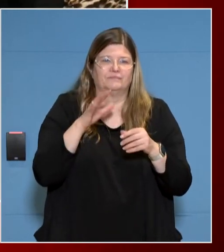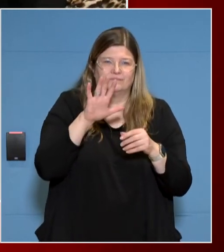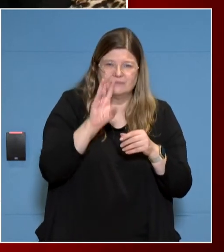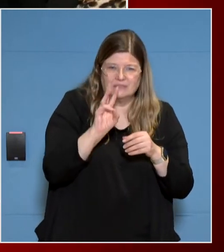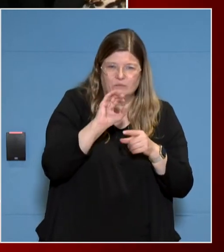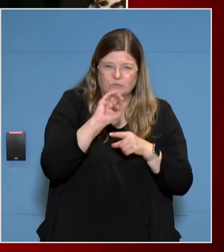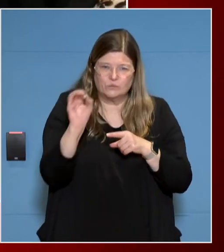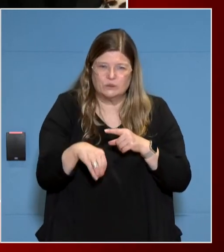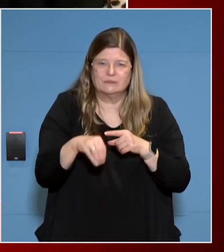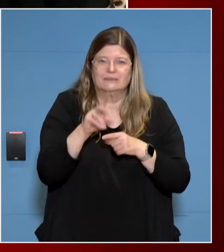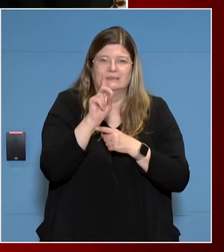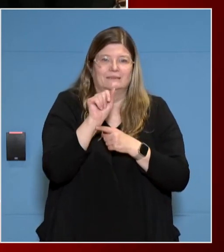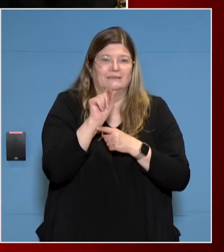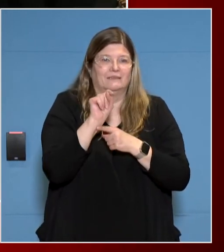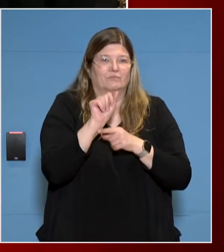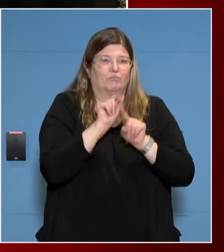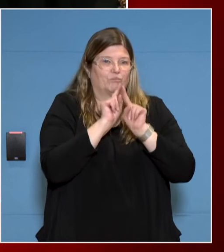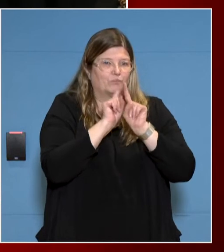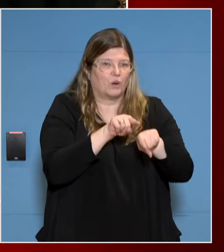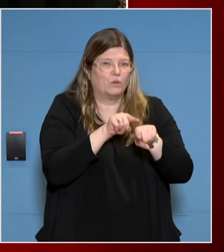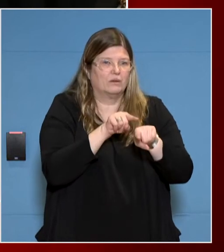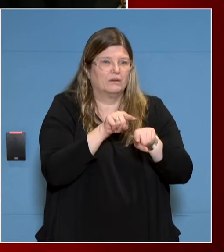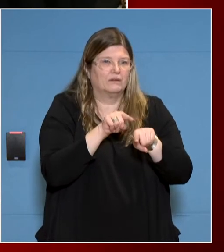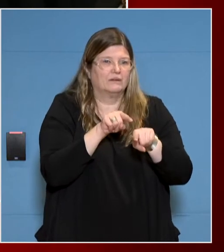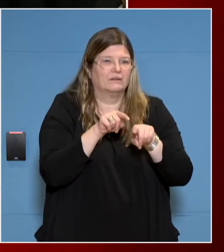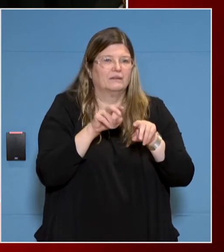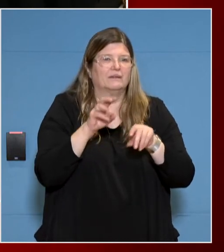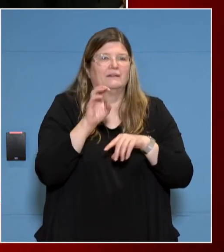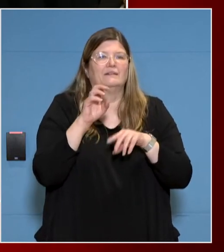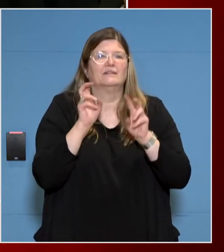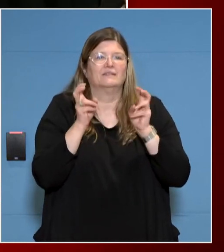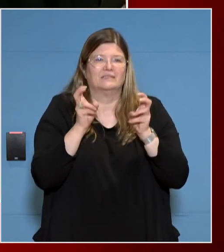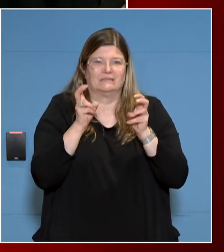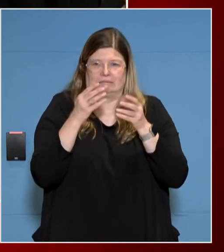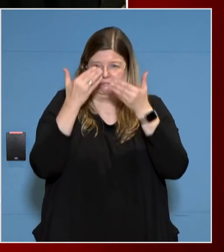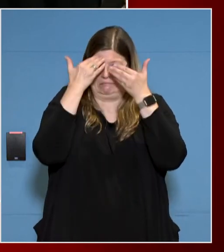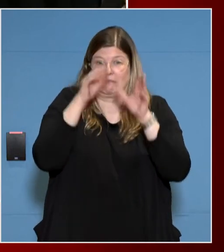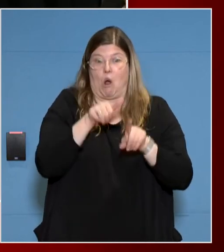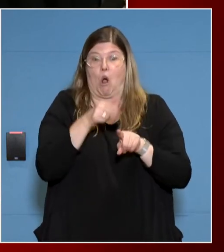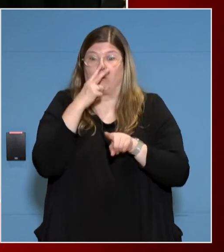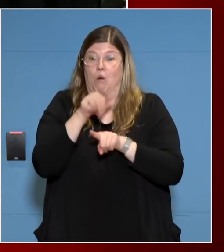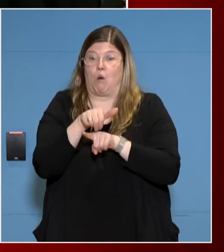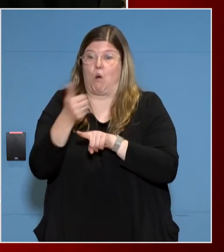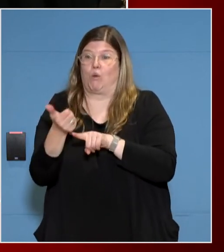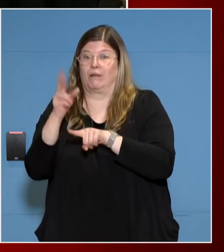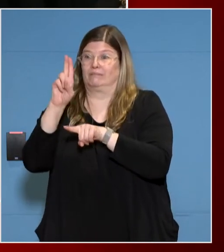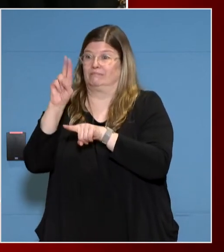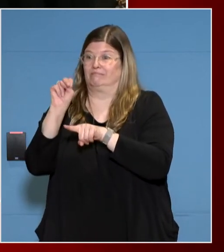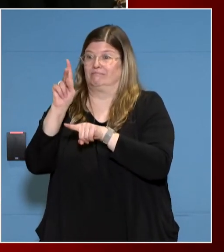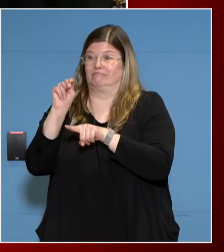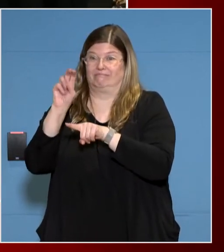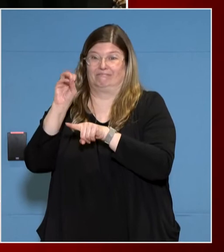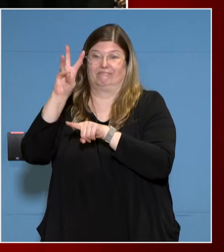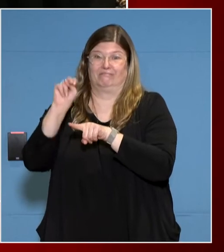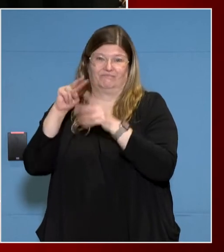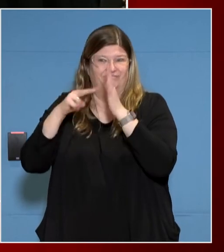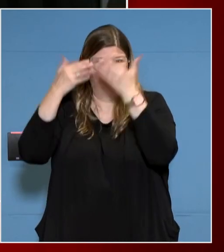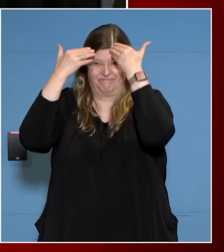being reported as other and unknown, which is not reflective at all as what we typically see with our data in the